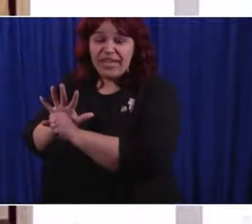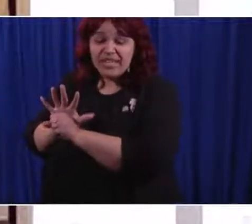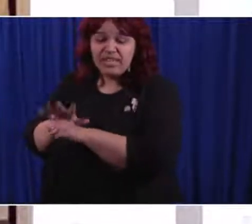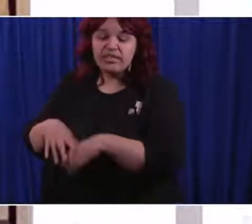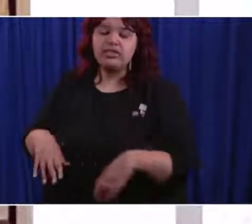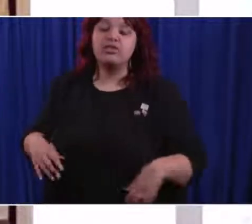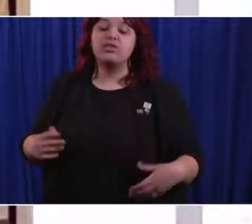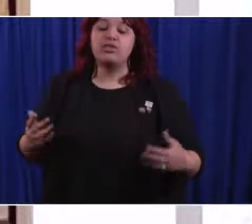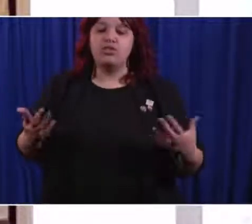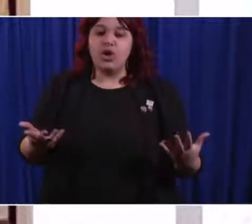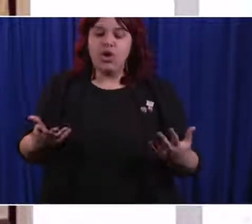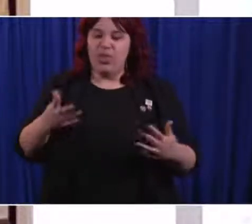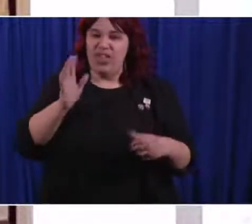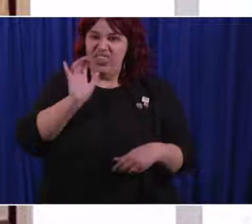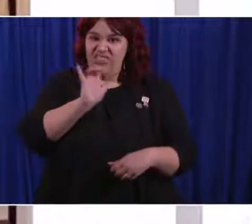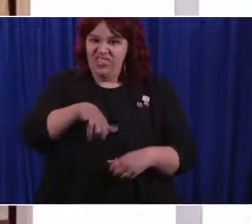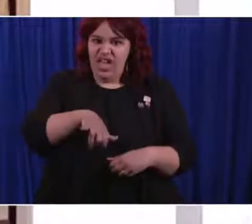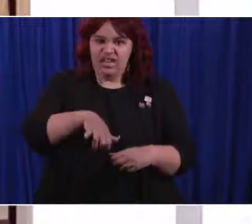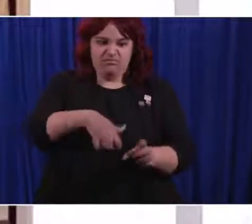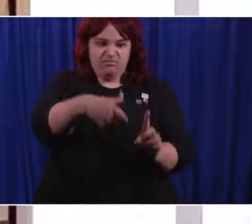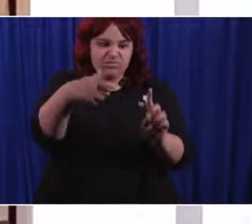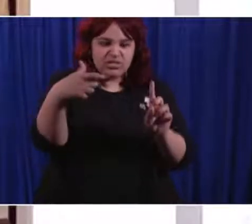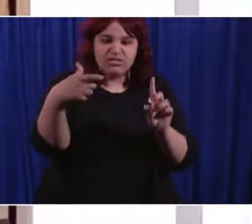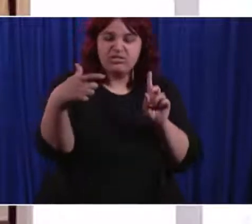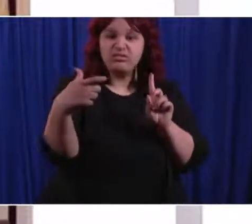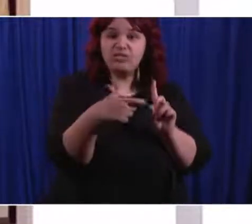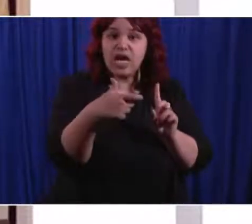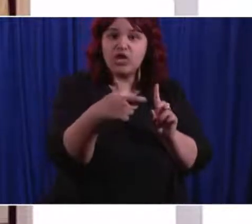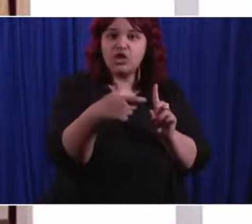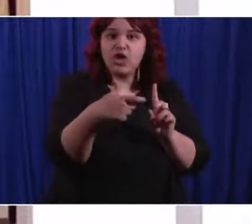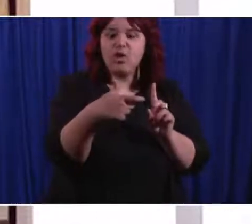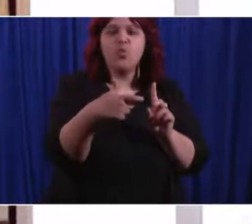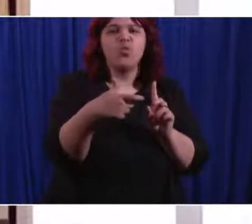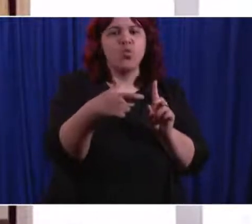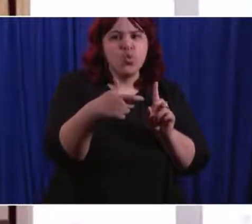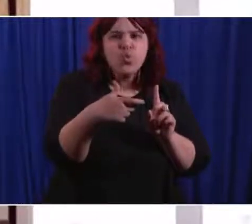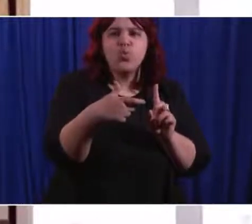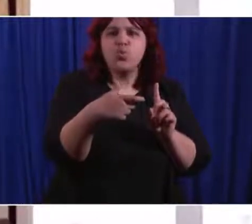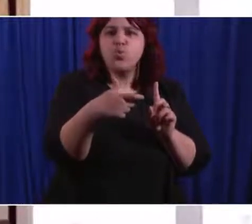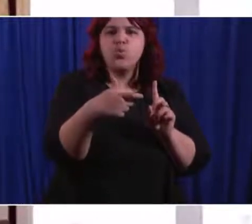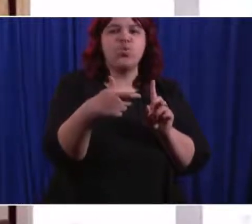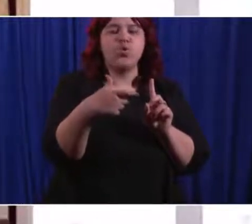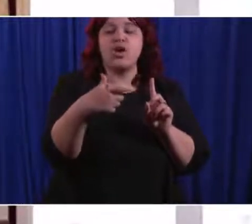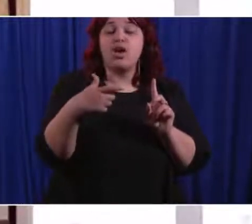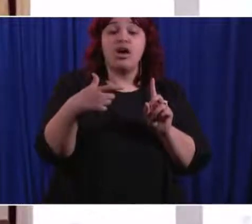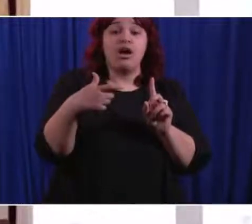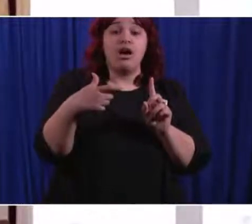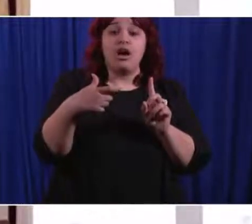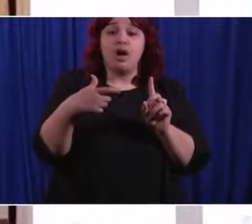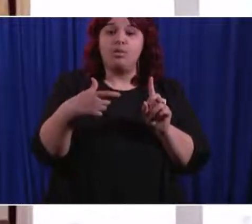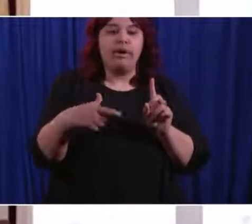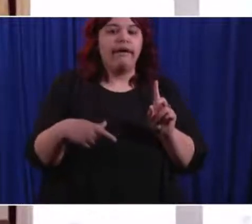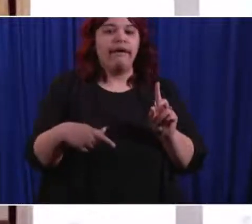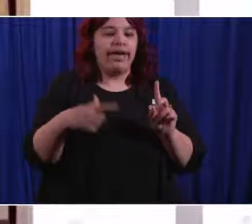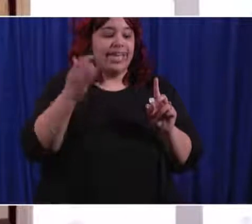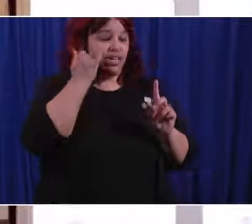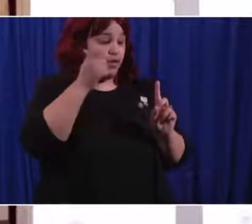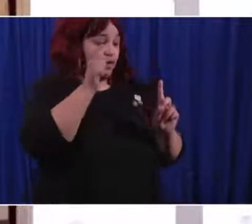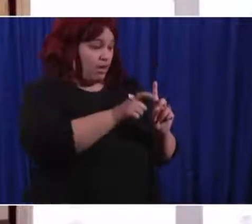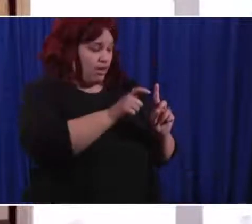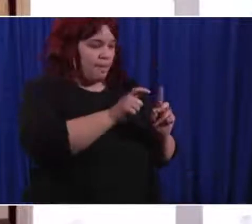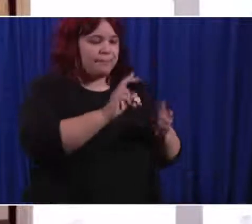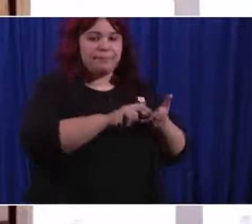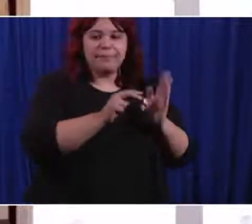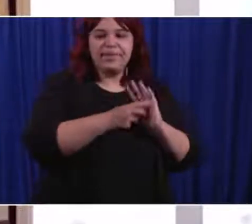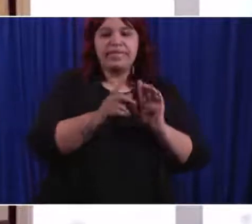been essential for containing outbreaks of a host of conditions like measles, smallpox, Ebola, and